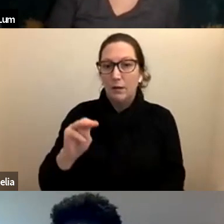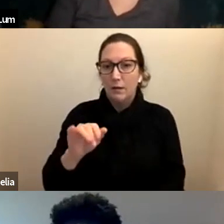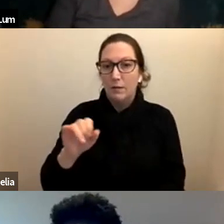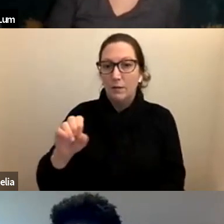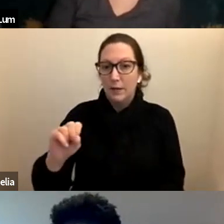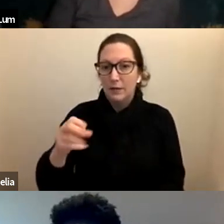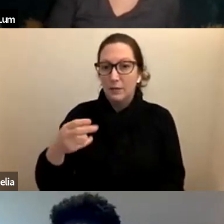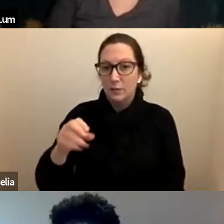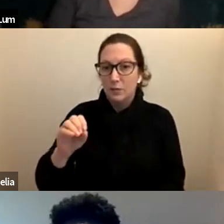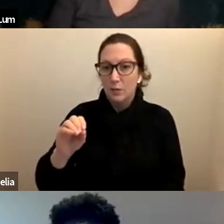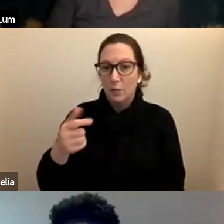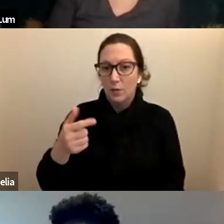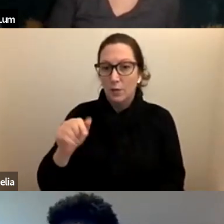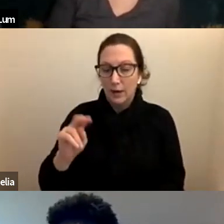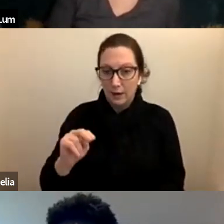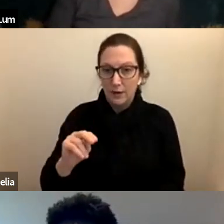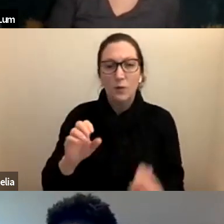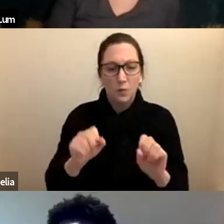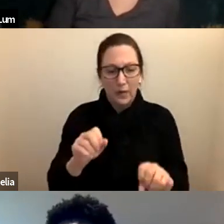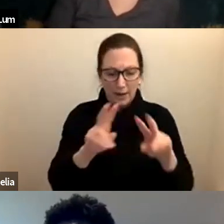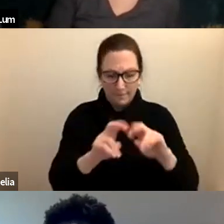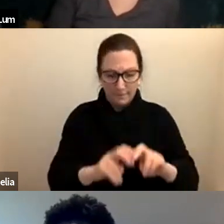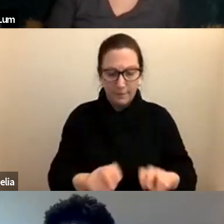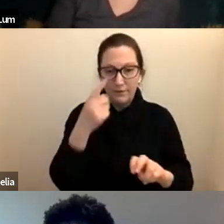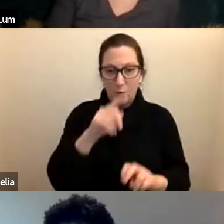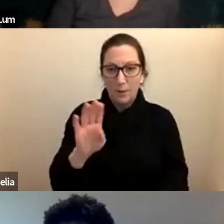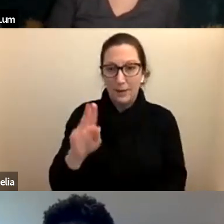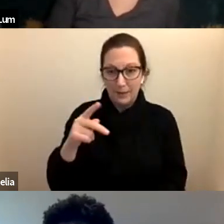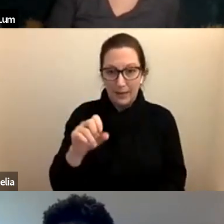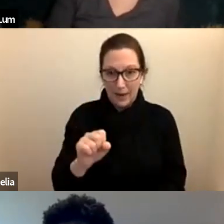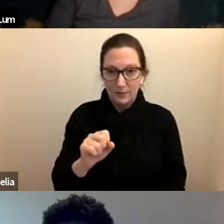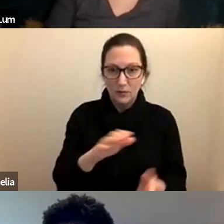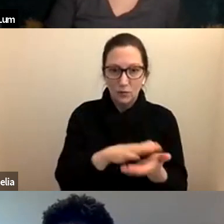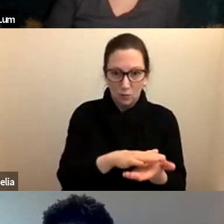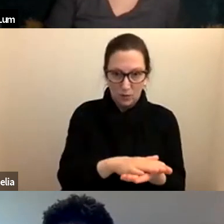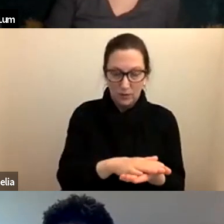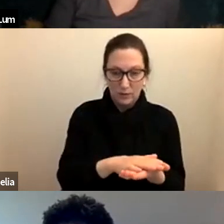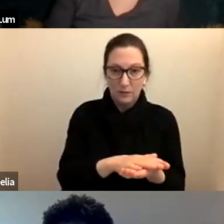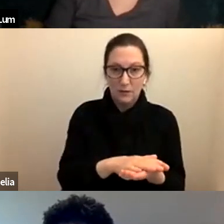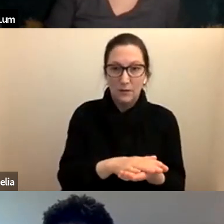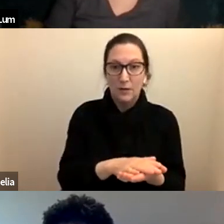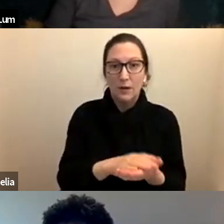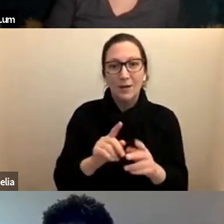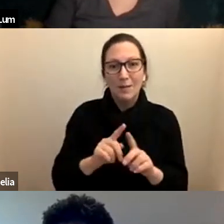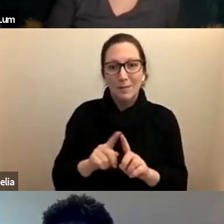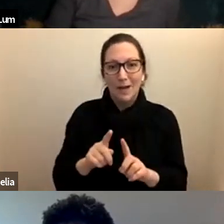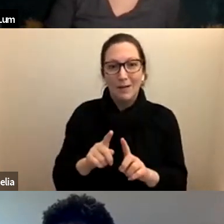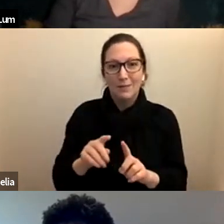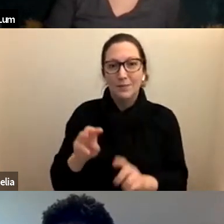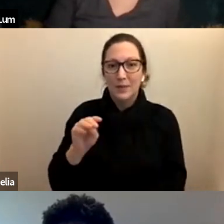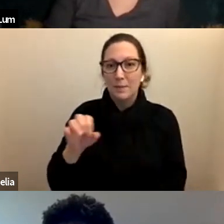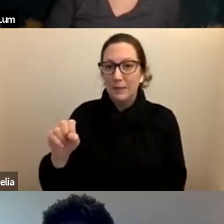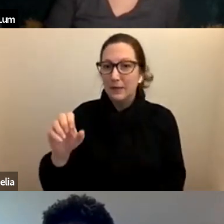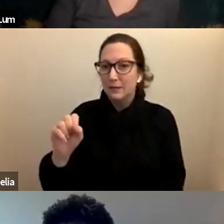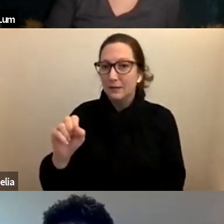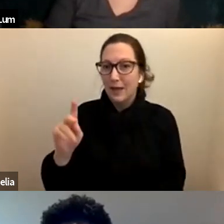certainly look at that for BPS schools. I think to Ms. Garrett's point of the number of schools that students